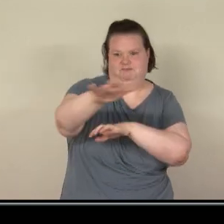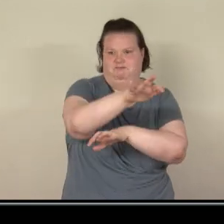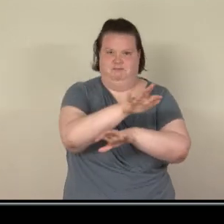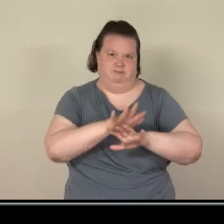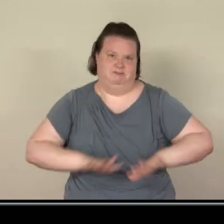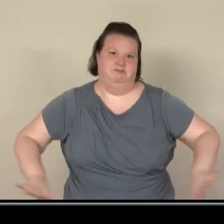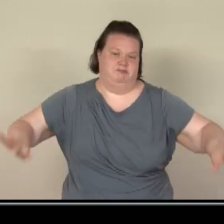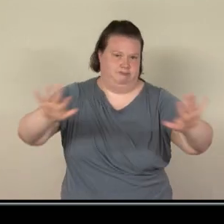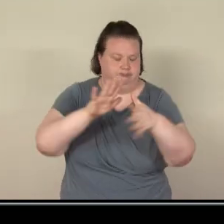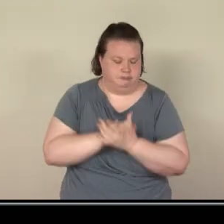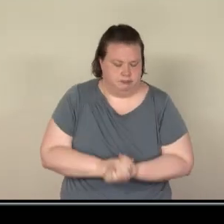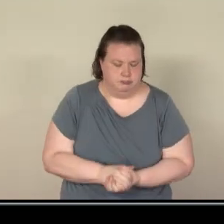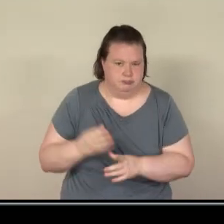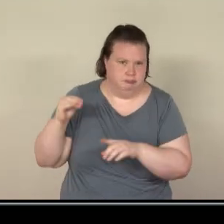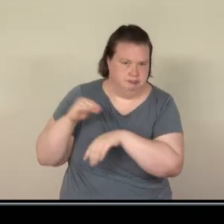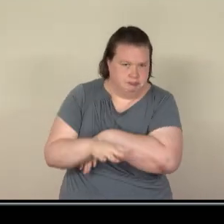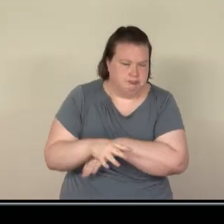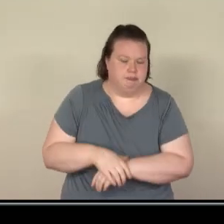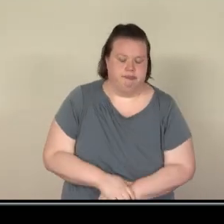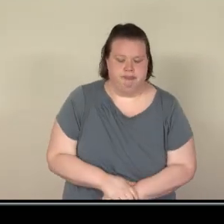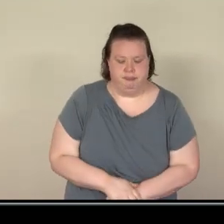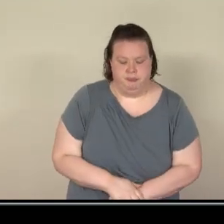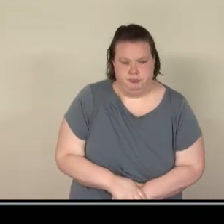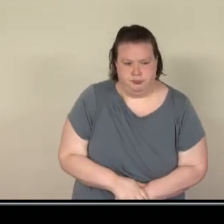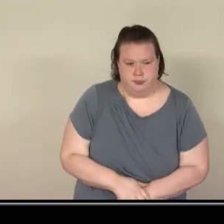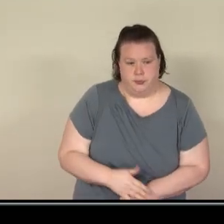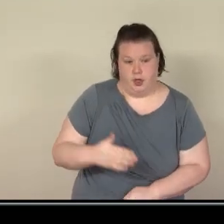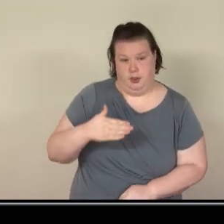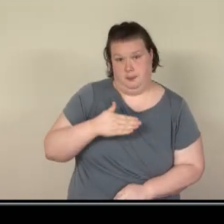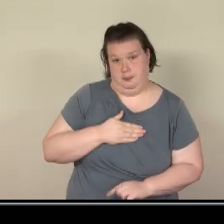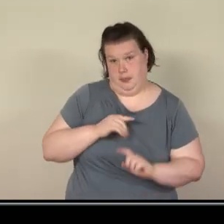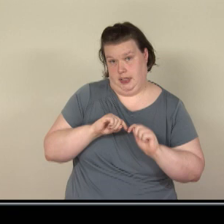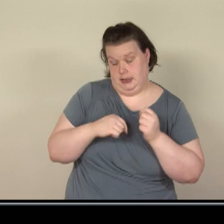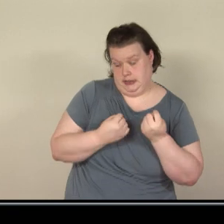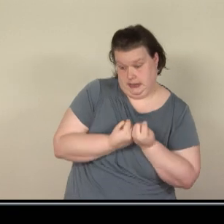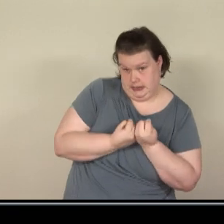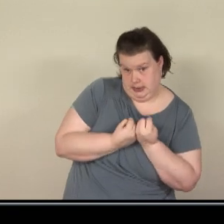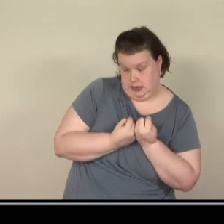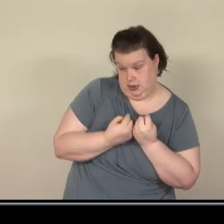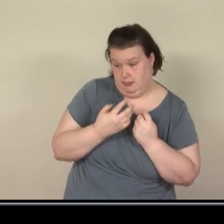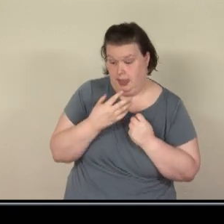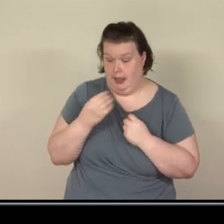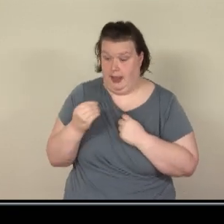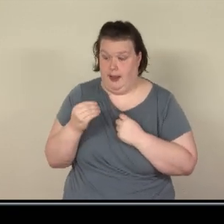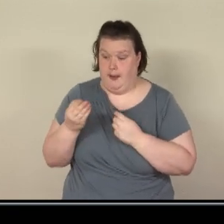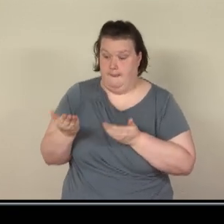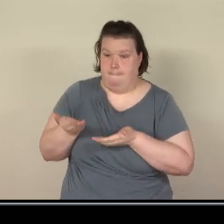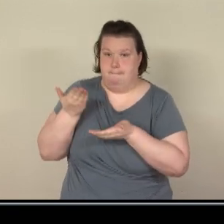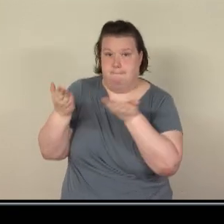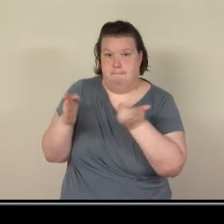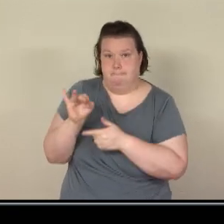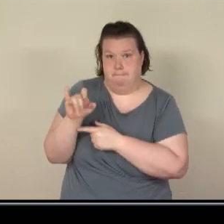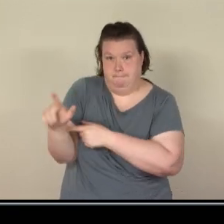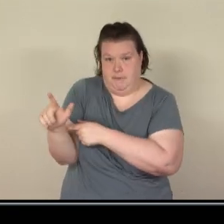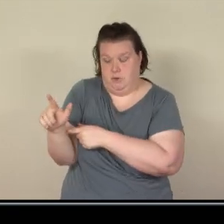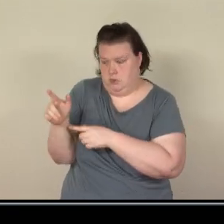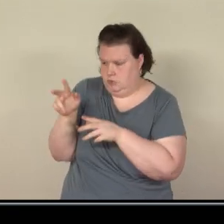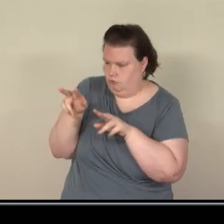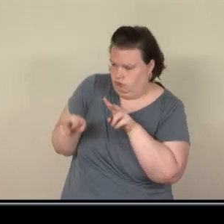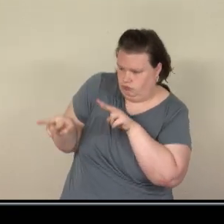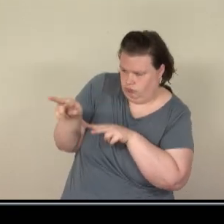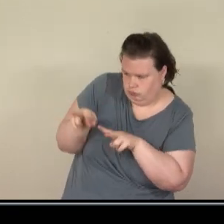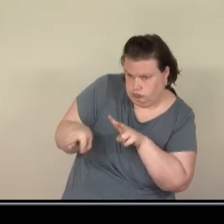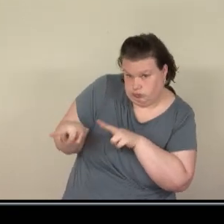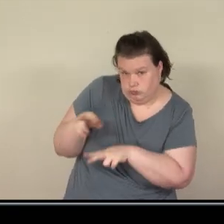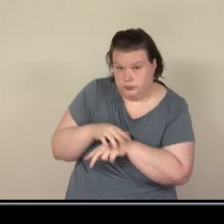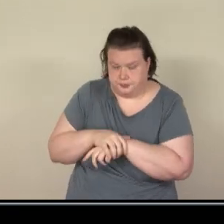topics that my team, and some of the bills that we've been following, and then I would like